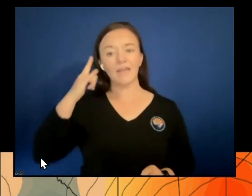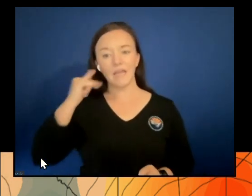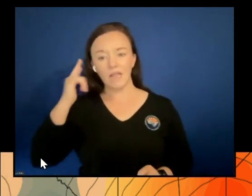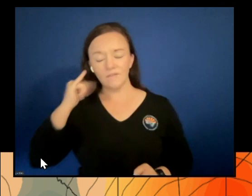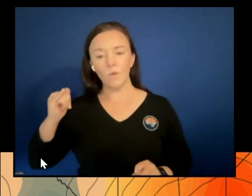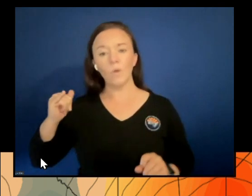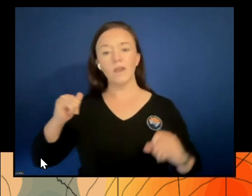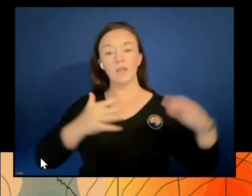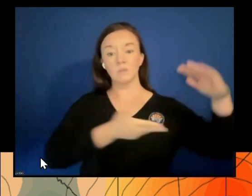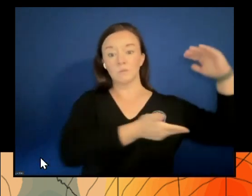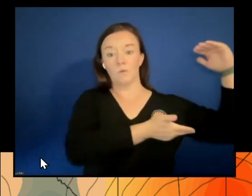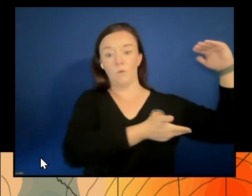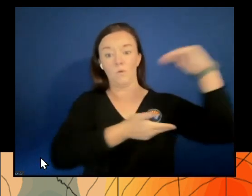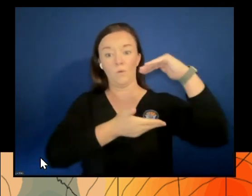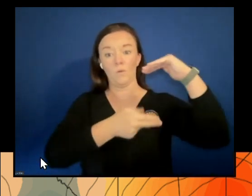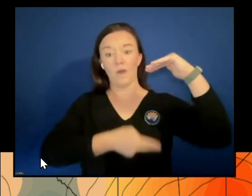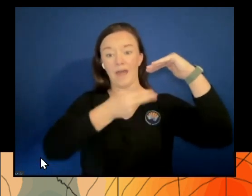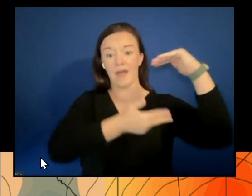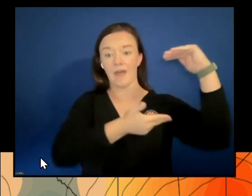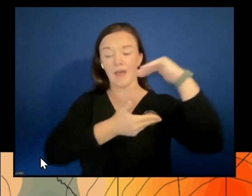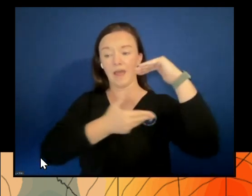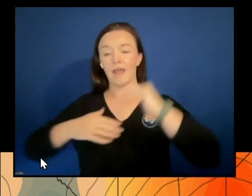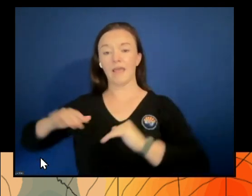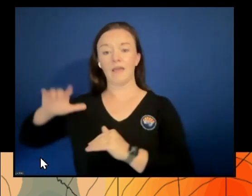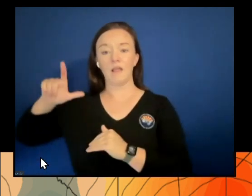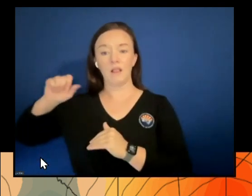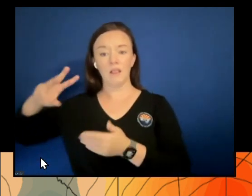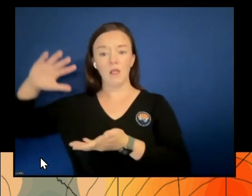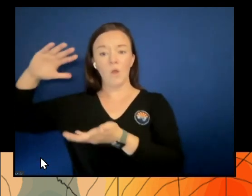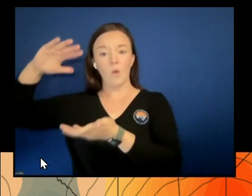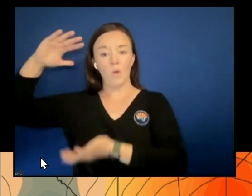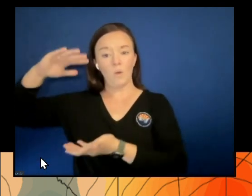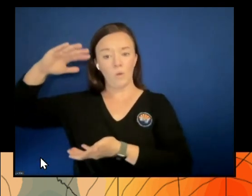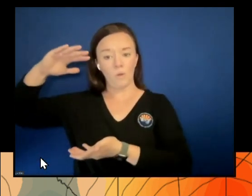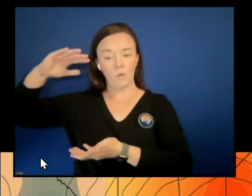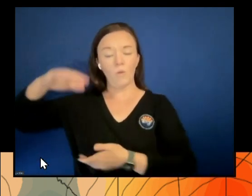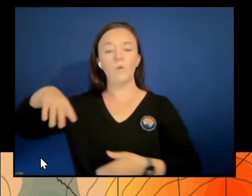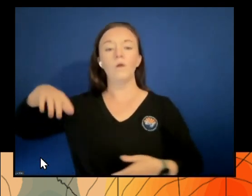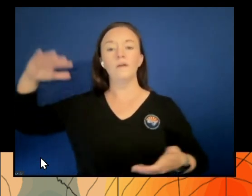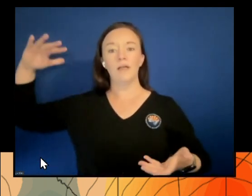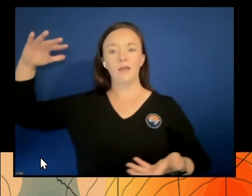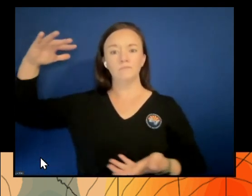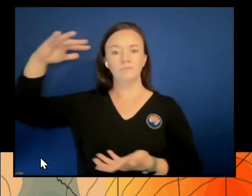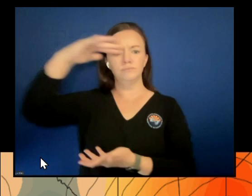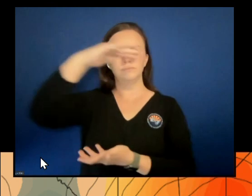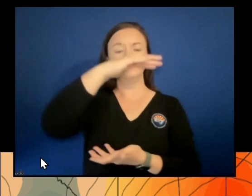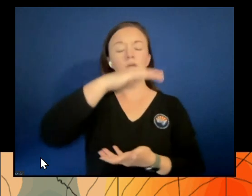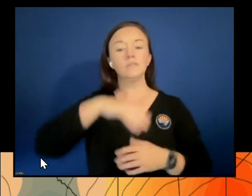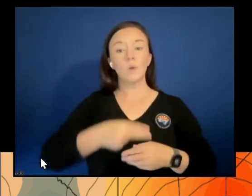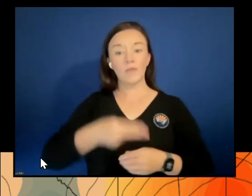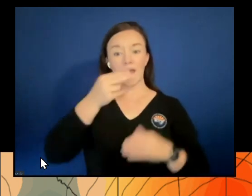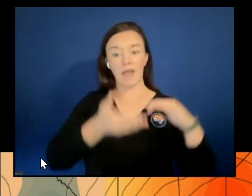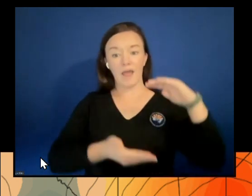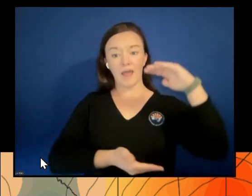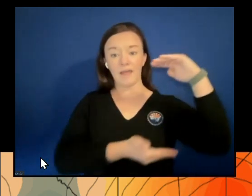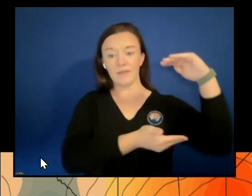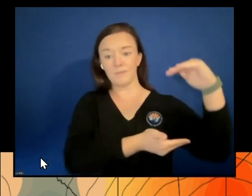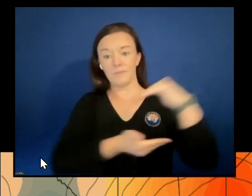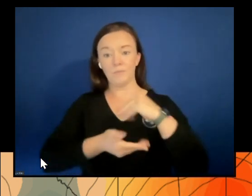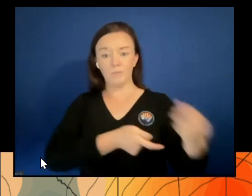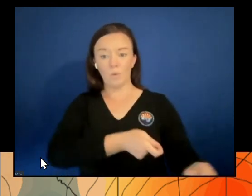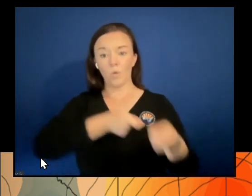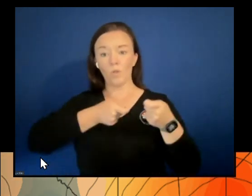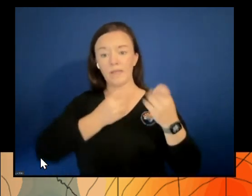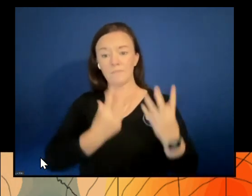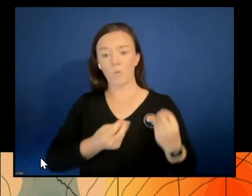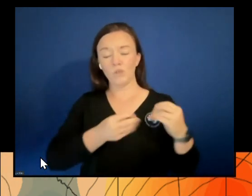we got the clockwise pattern around the high is drawing up that moisture from the Gulf of Mexico, and the big